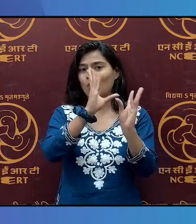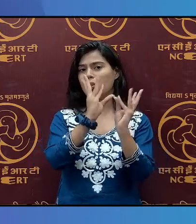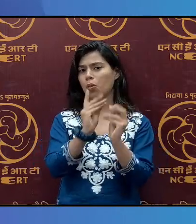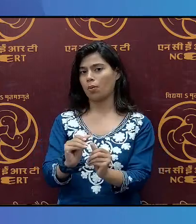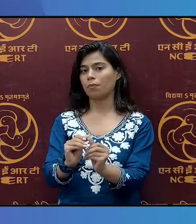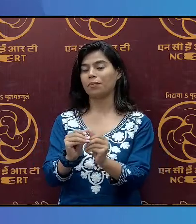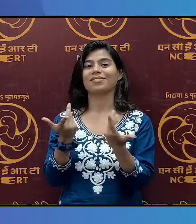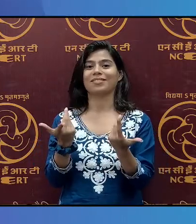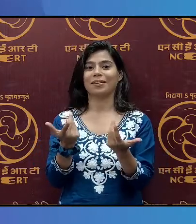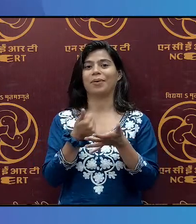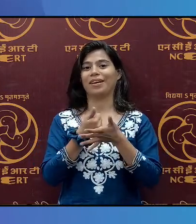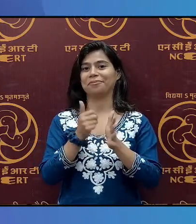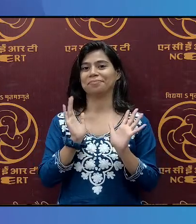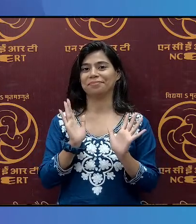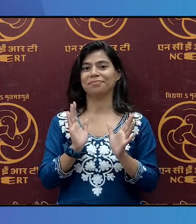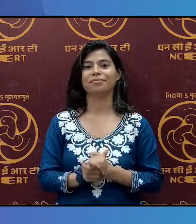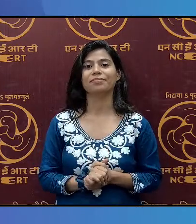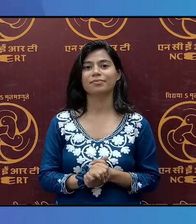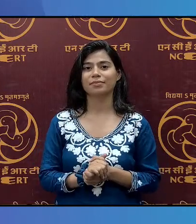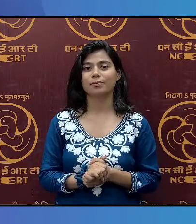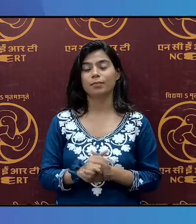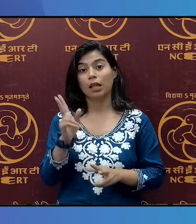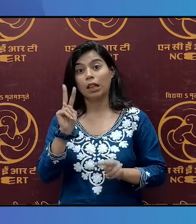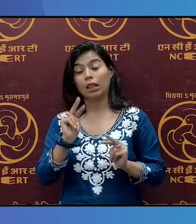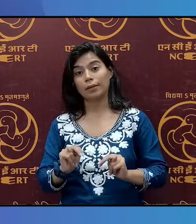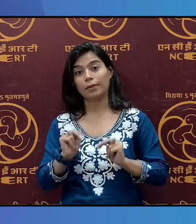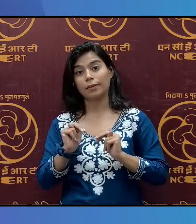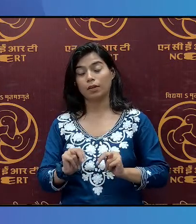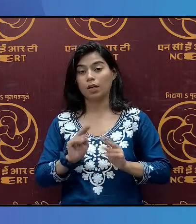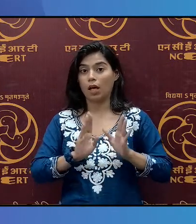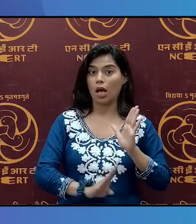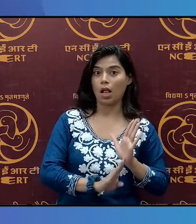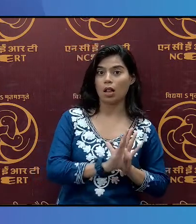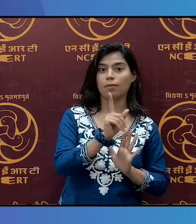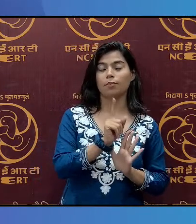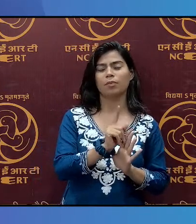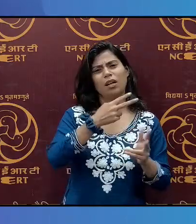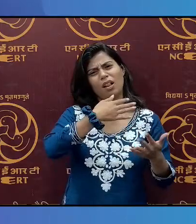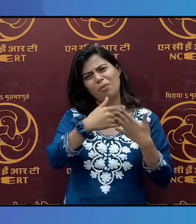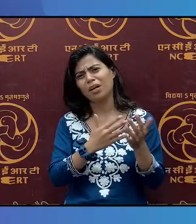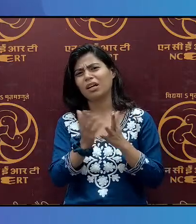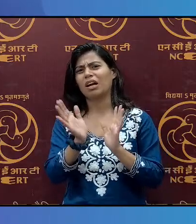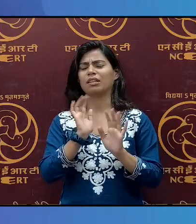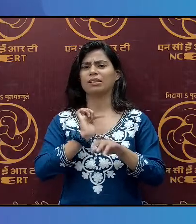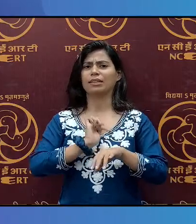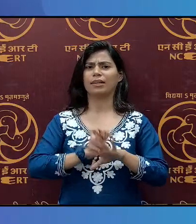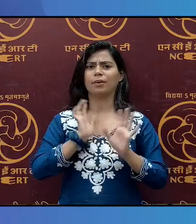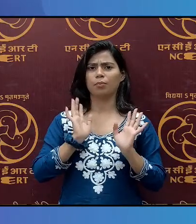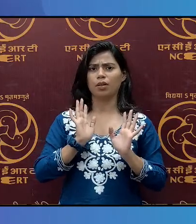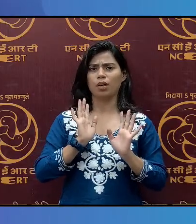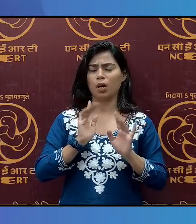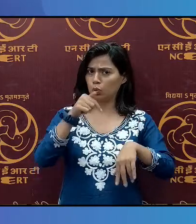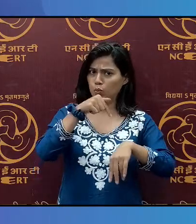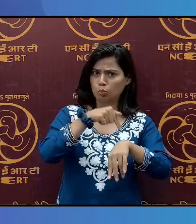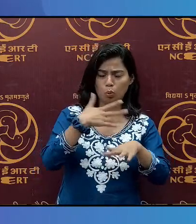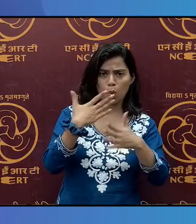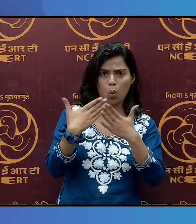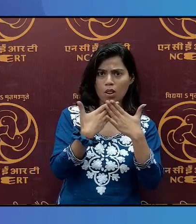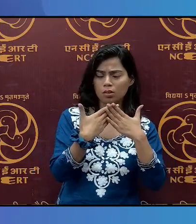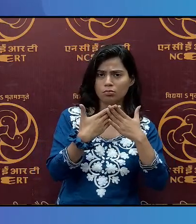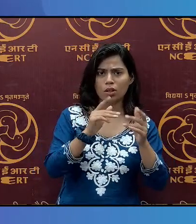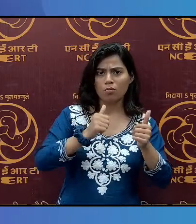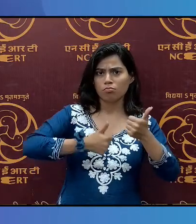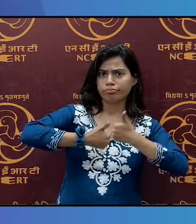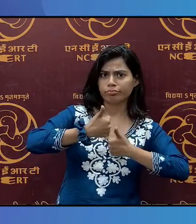meaningful manner. So therefore, the needs of learning arises at any time. So it is not only during the examinations or